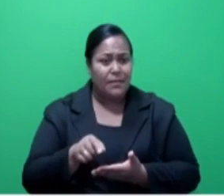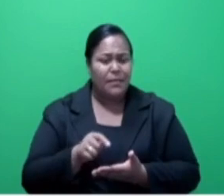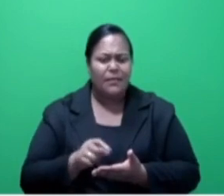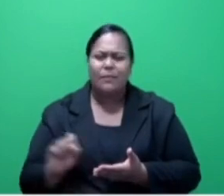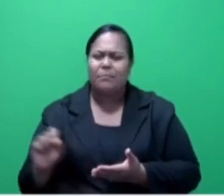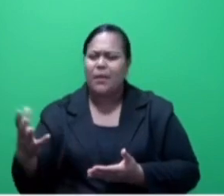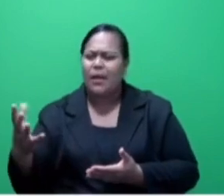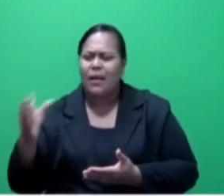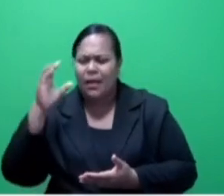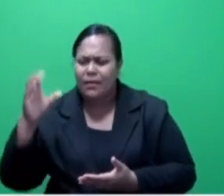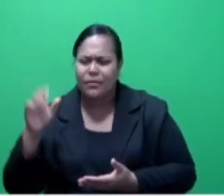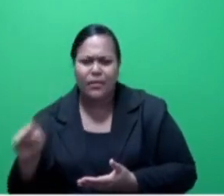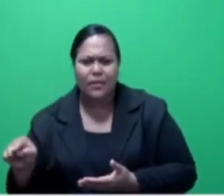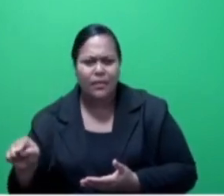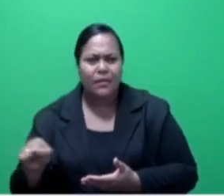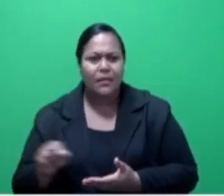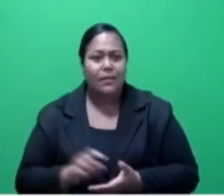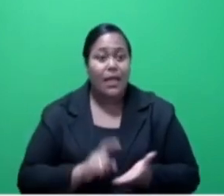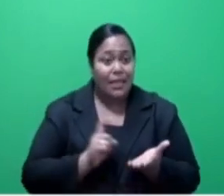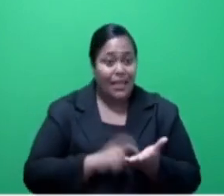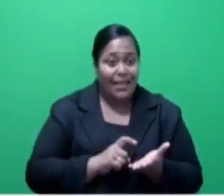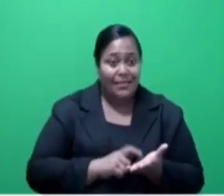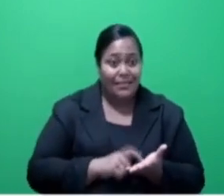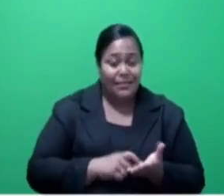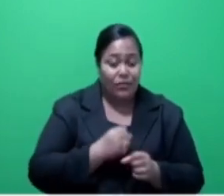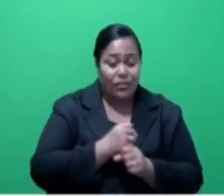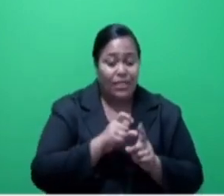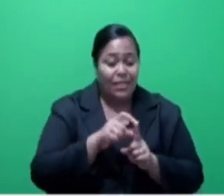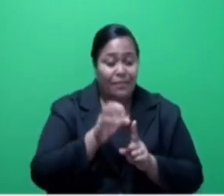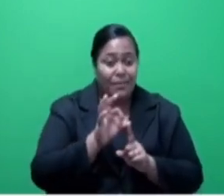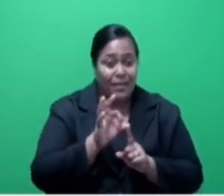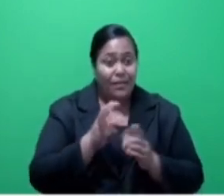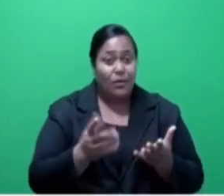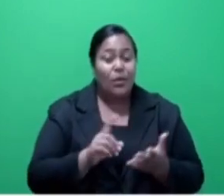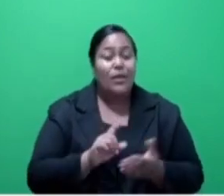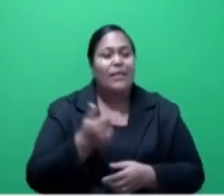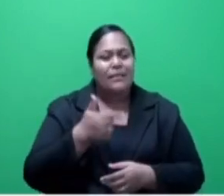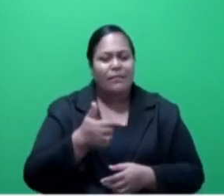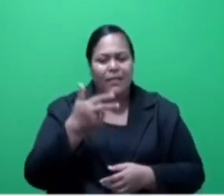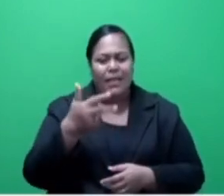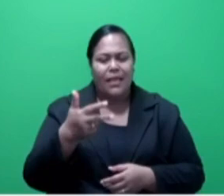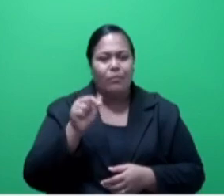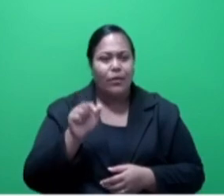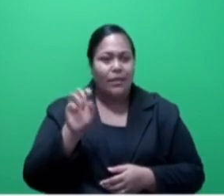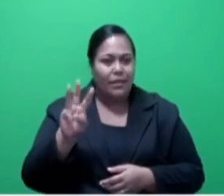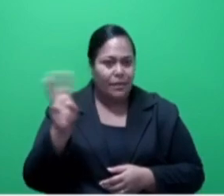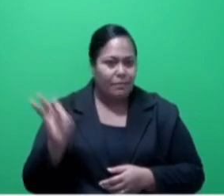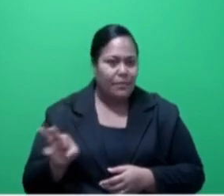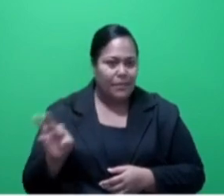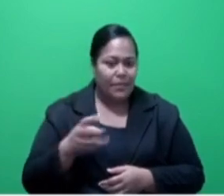sector, debt to GDP ratio in 2019 was 78.3%. In 2021